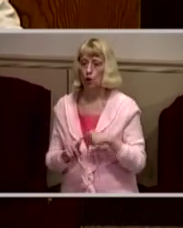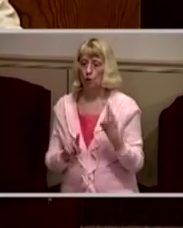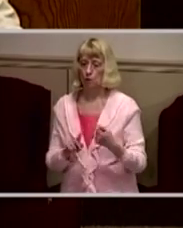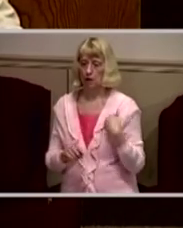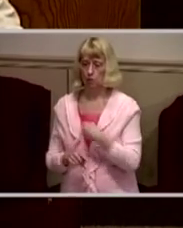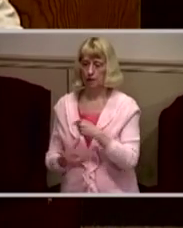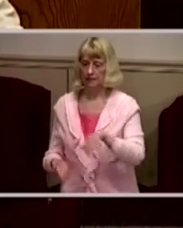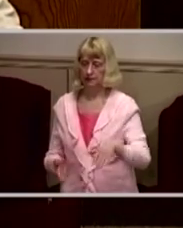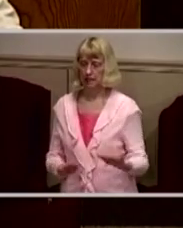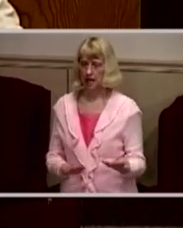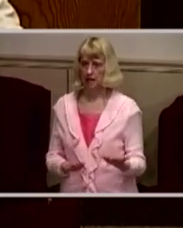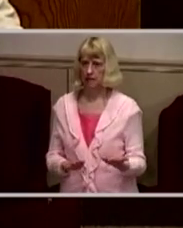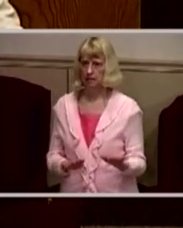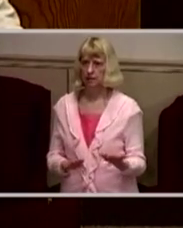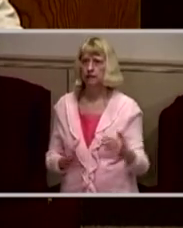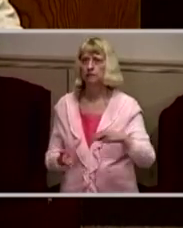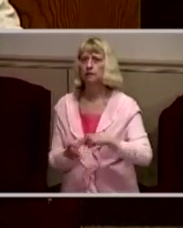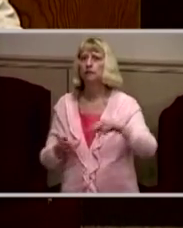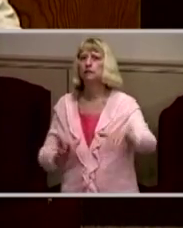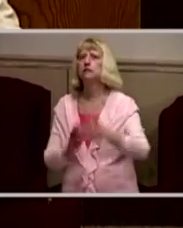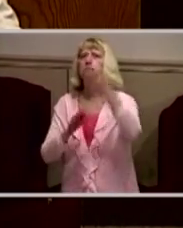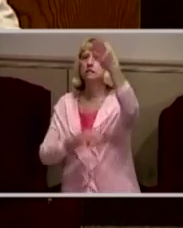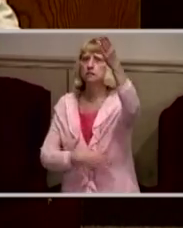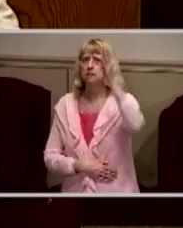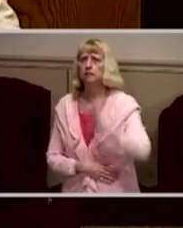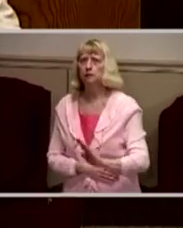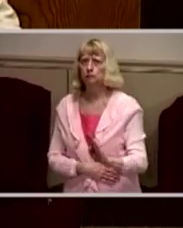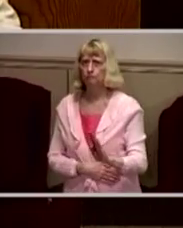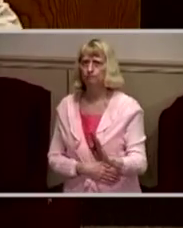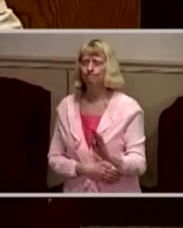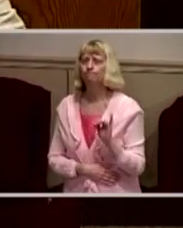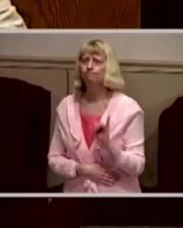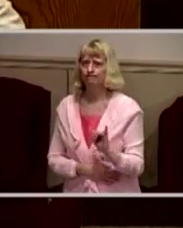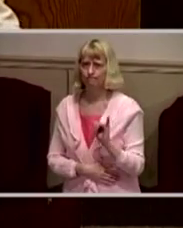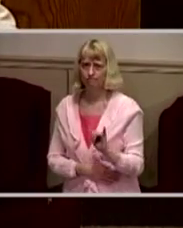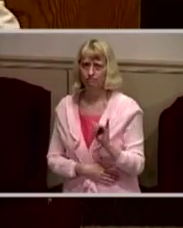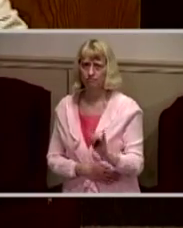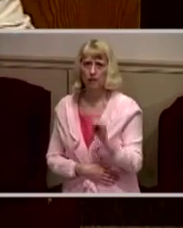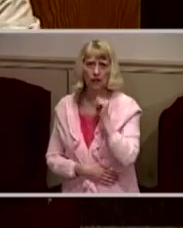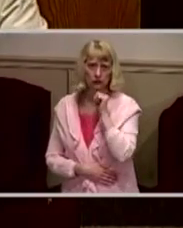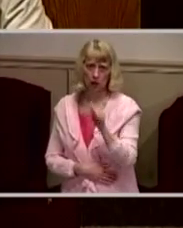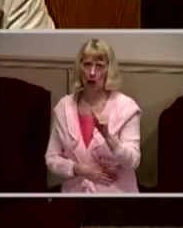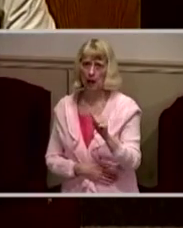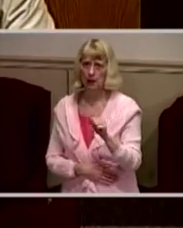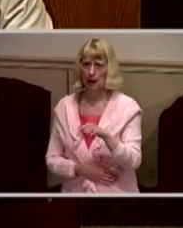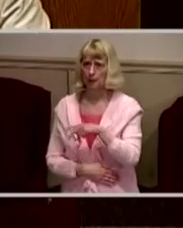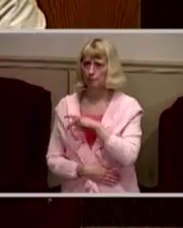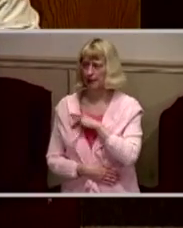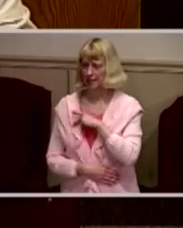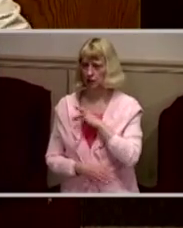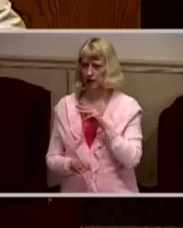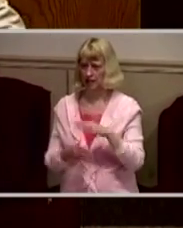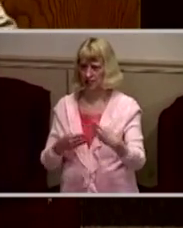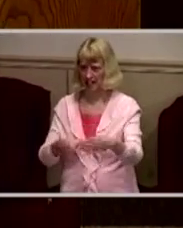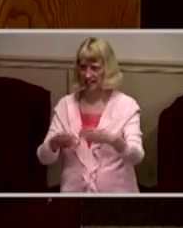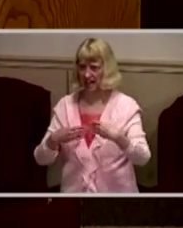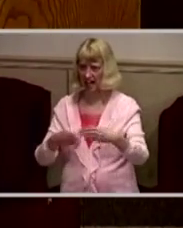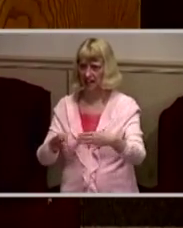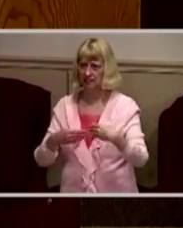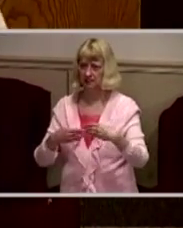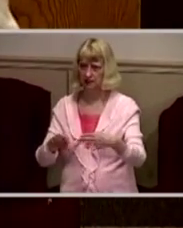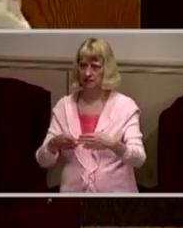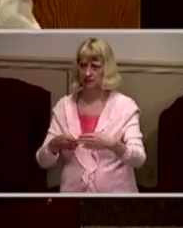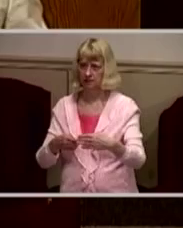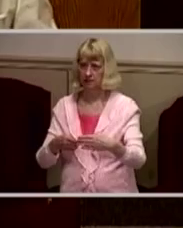die and stand before God, it's not going to be St. Peter there at the gate. Those of you who think that,